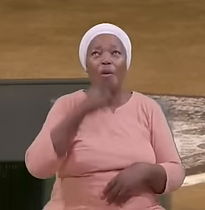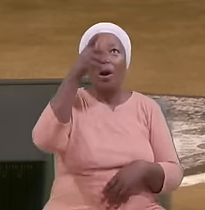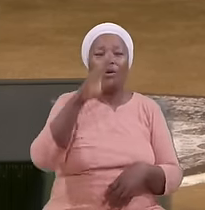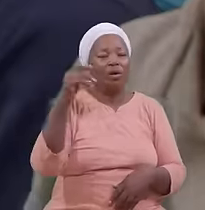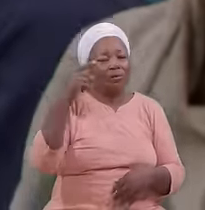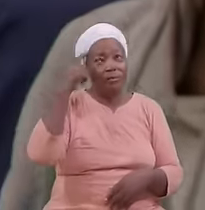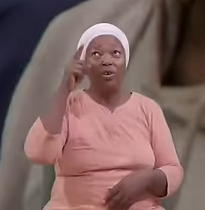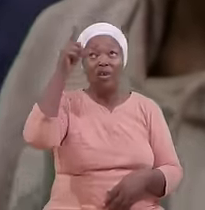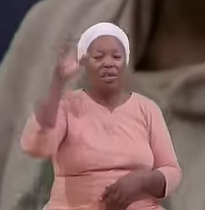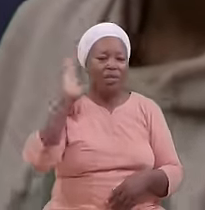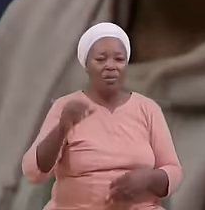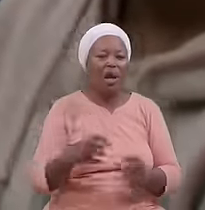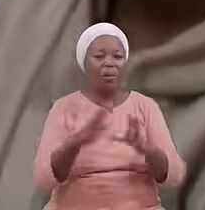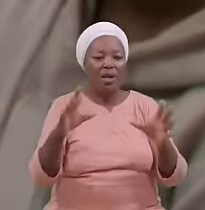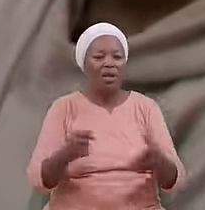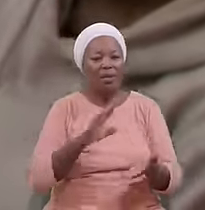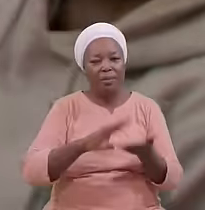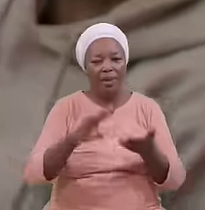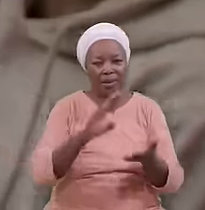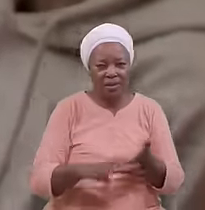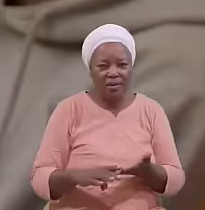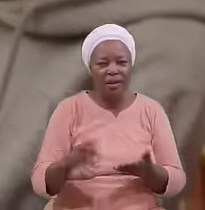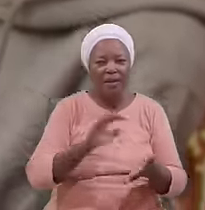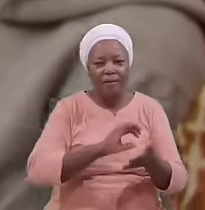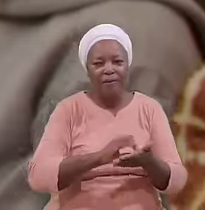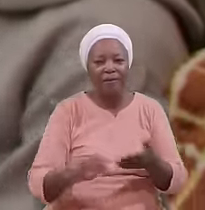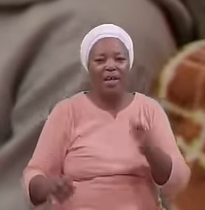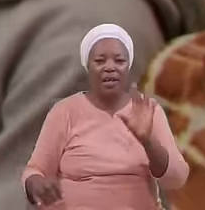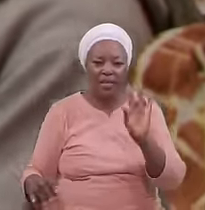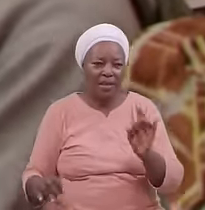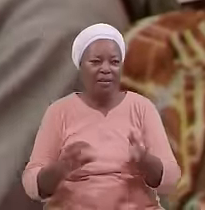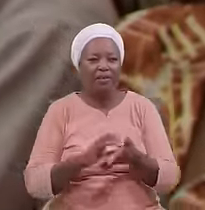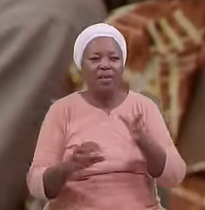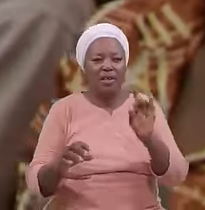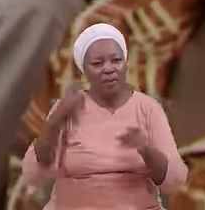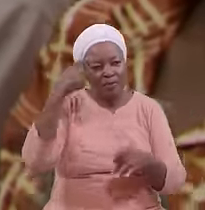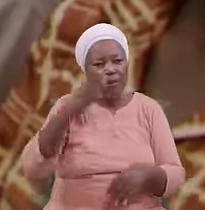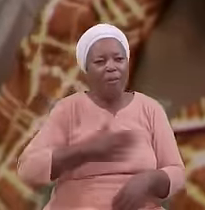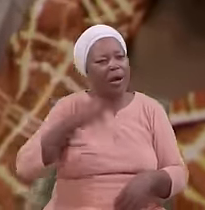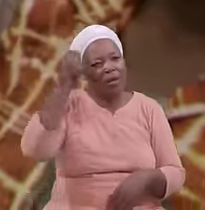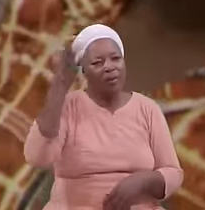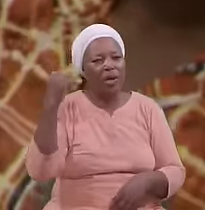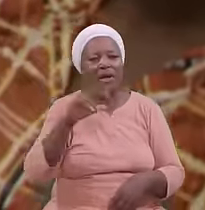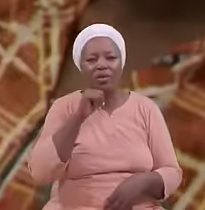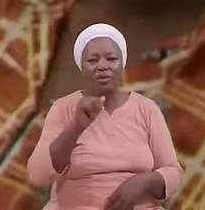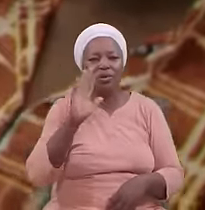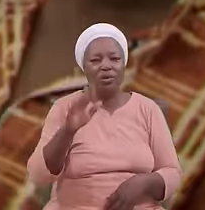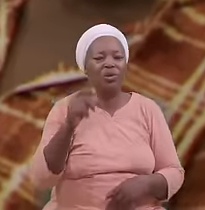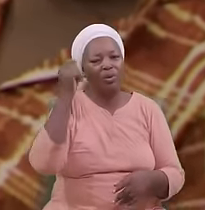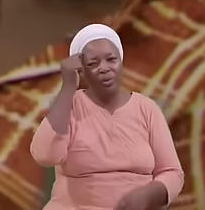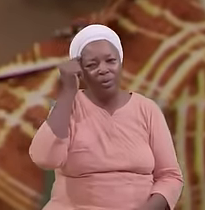abundantly pardon. Look at verse 8. In verse 8, for my thoughts are not your